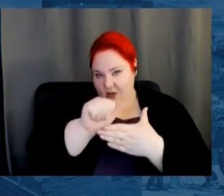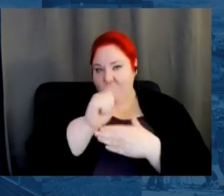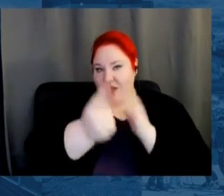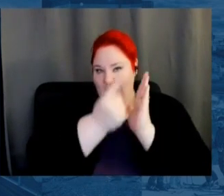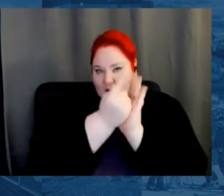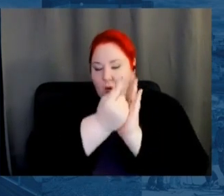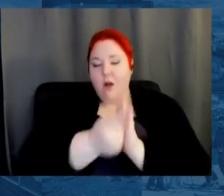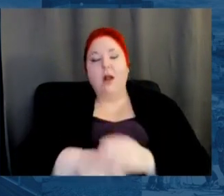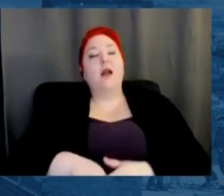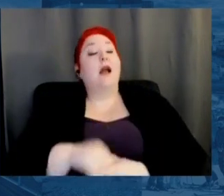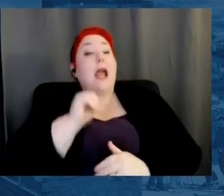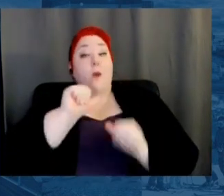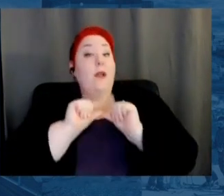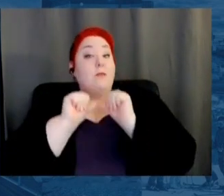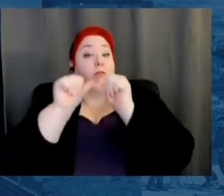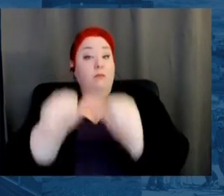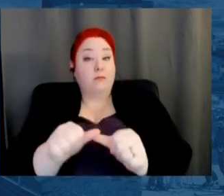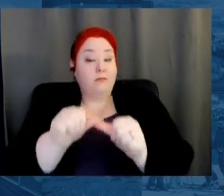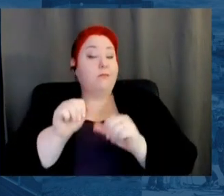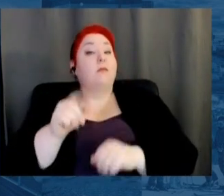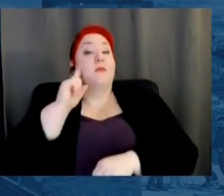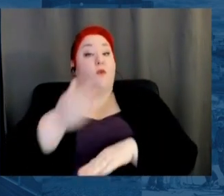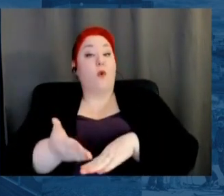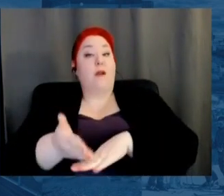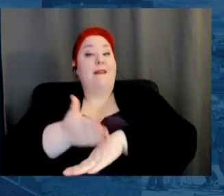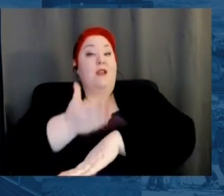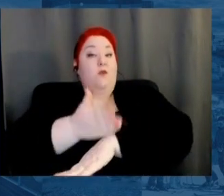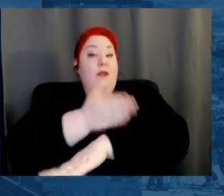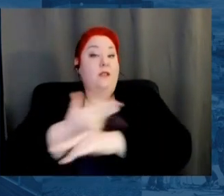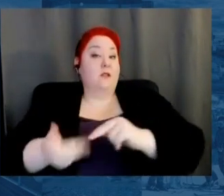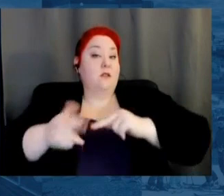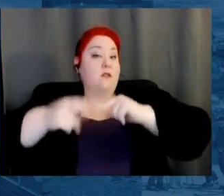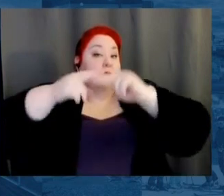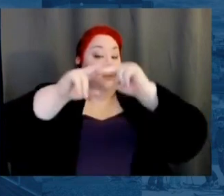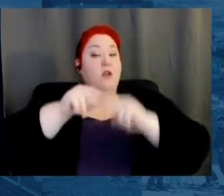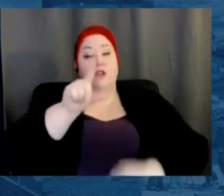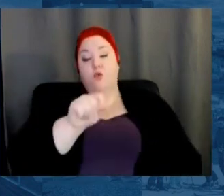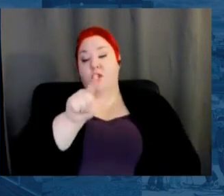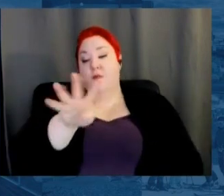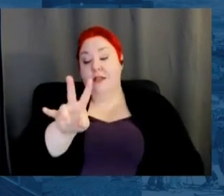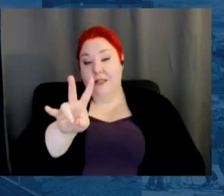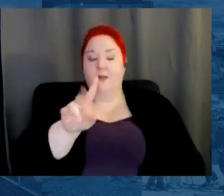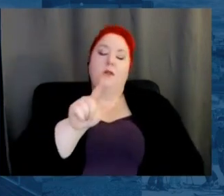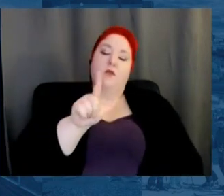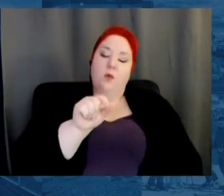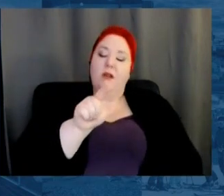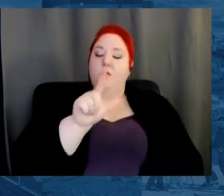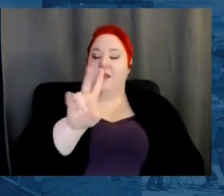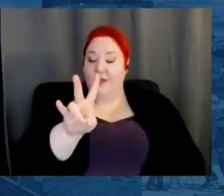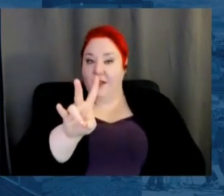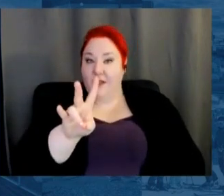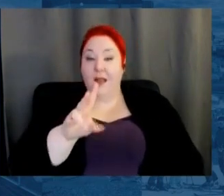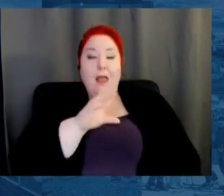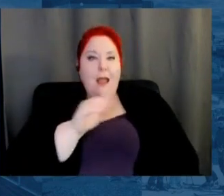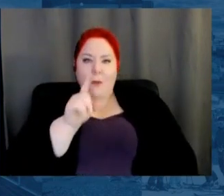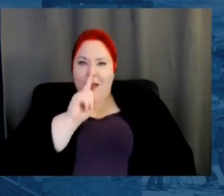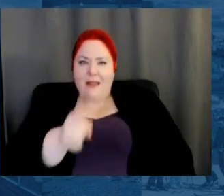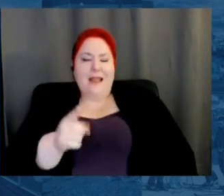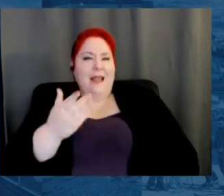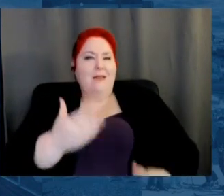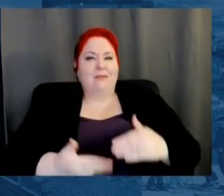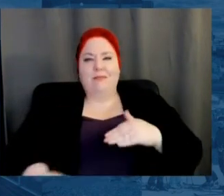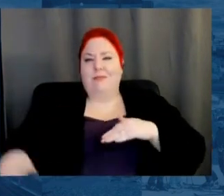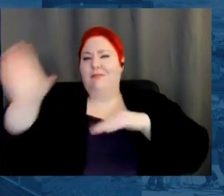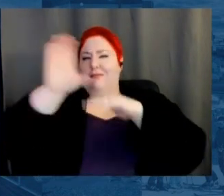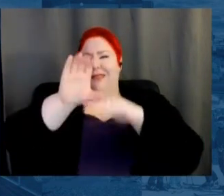the way until 2027. And given how high inflation was last year and how it just knocked people back, those who even saw an increase